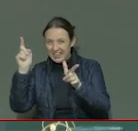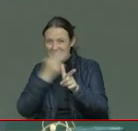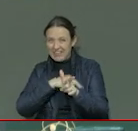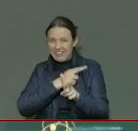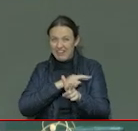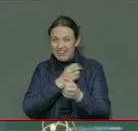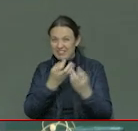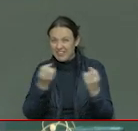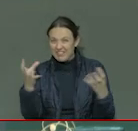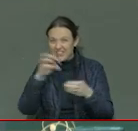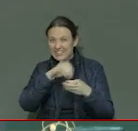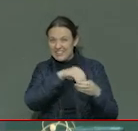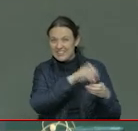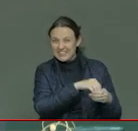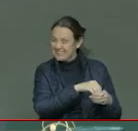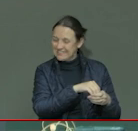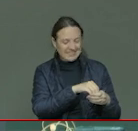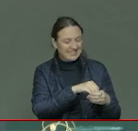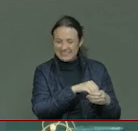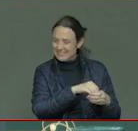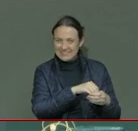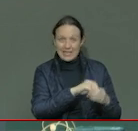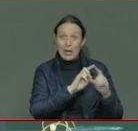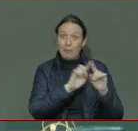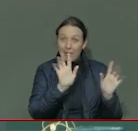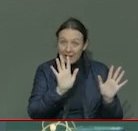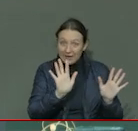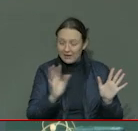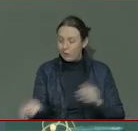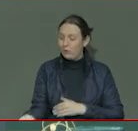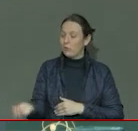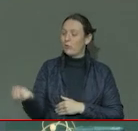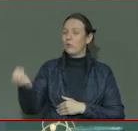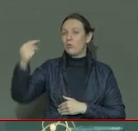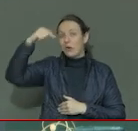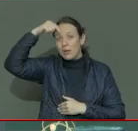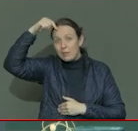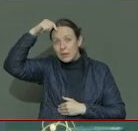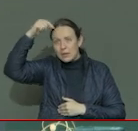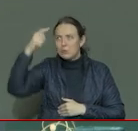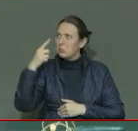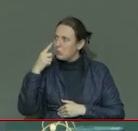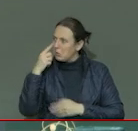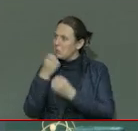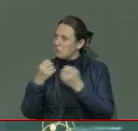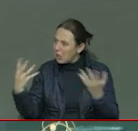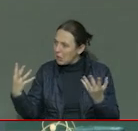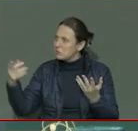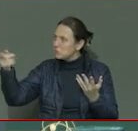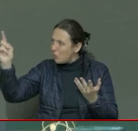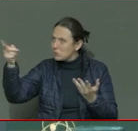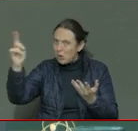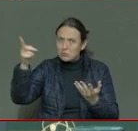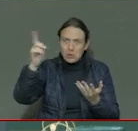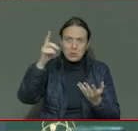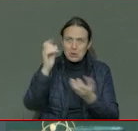No. But now, if you were brought up in a Hindu home where you see that several gods are presented to you, don't you think it's